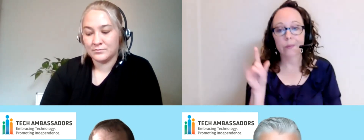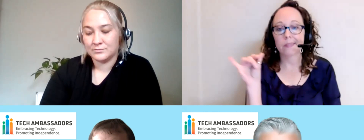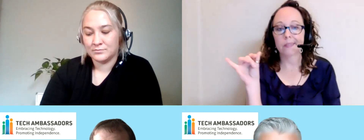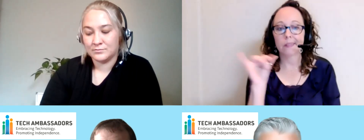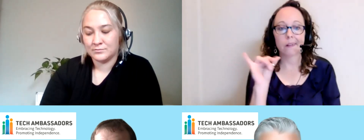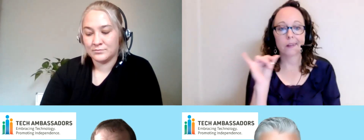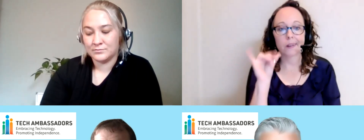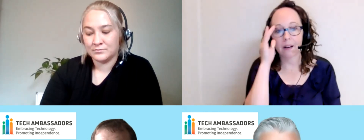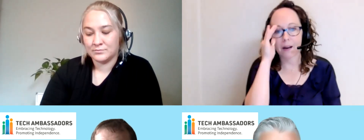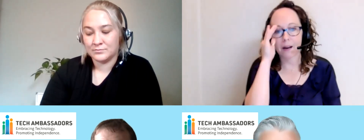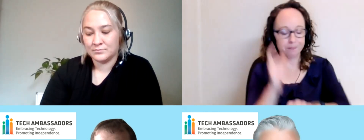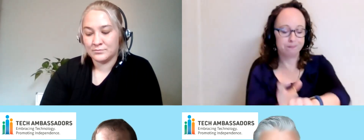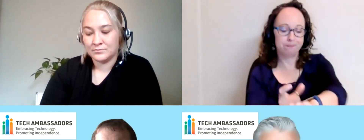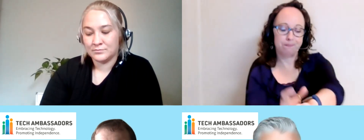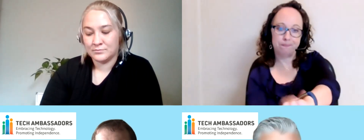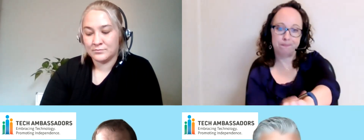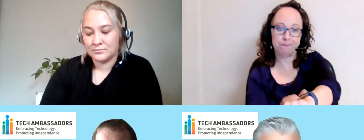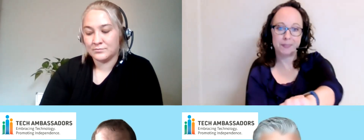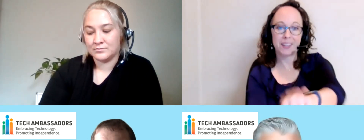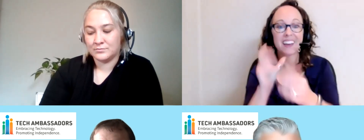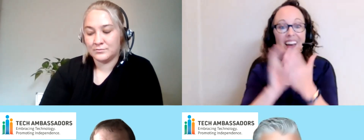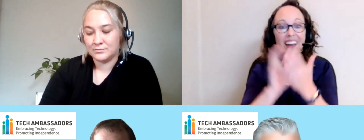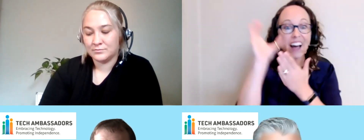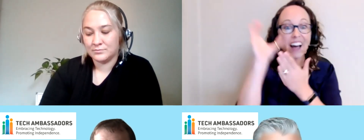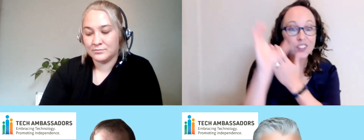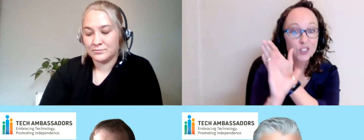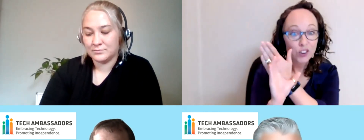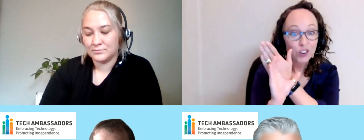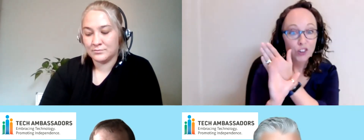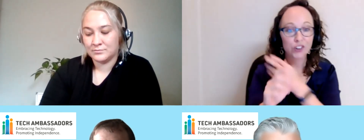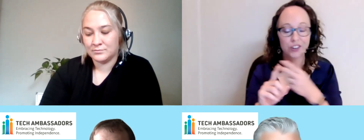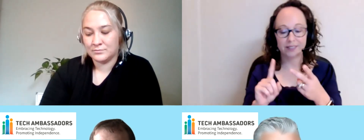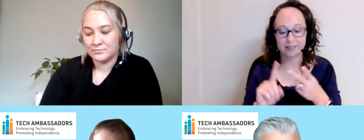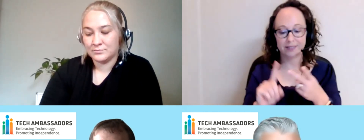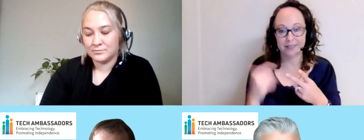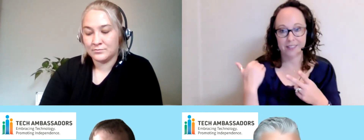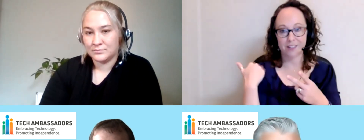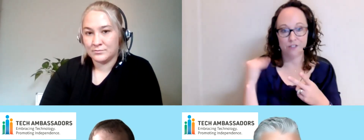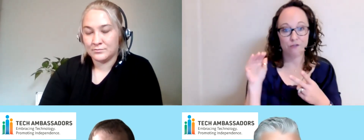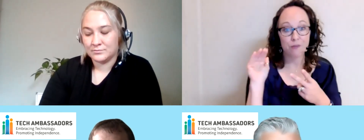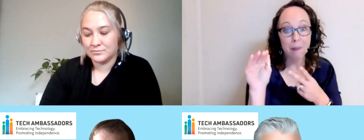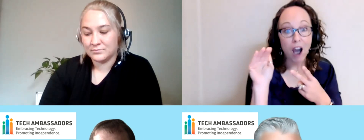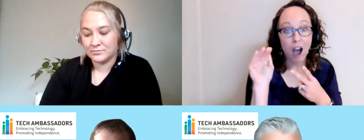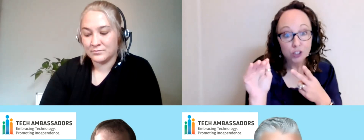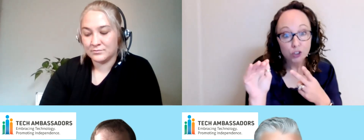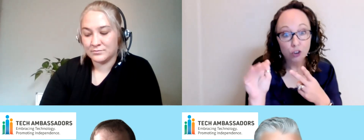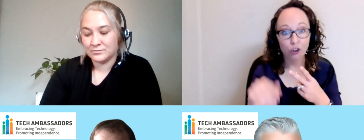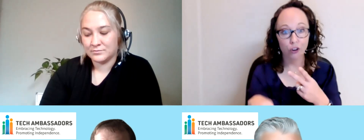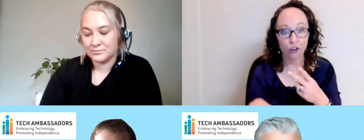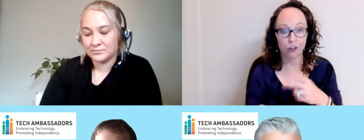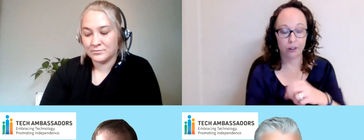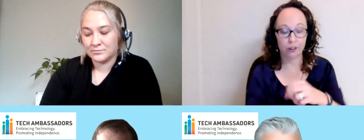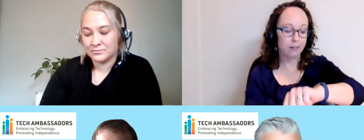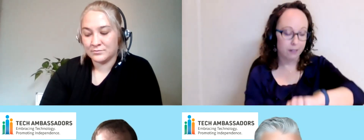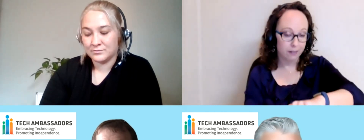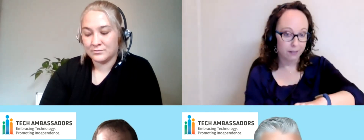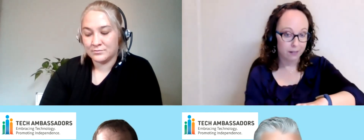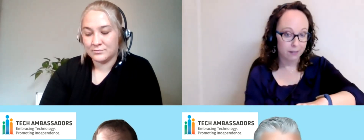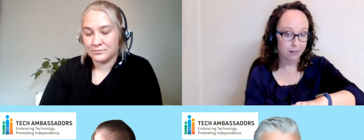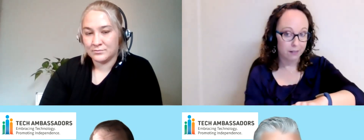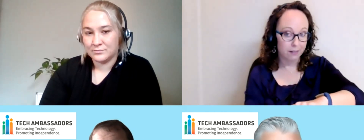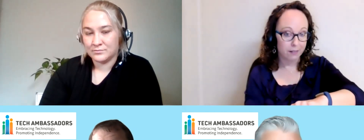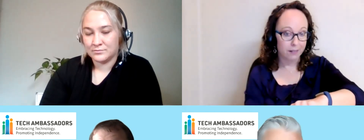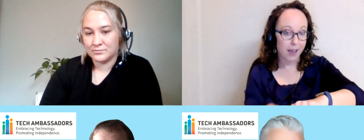the reminders or calendar to like go off at a certain